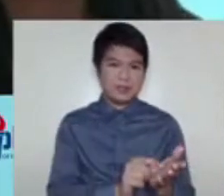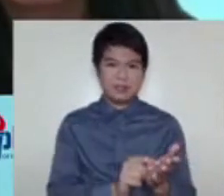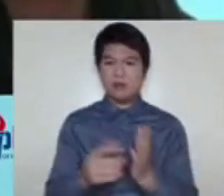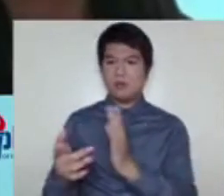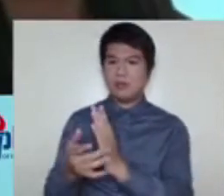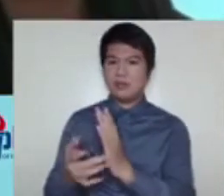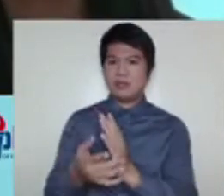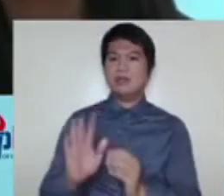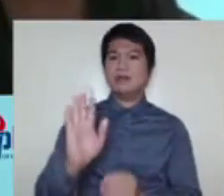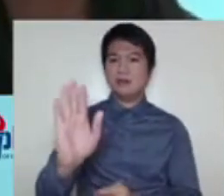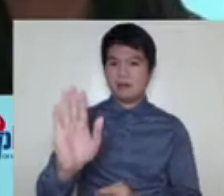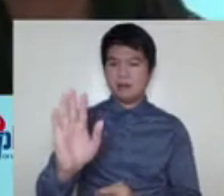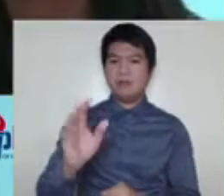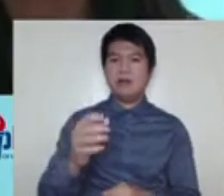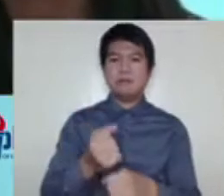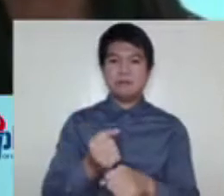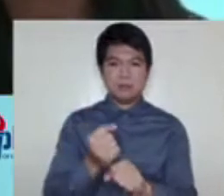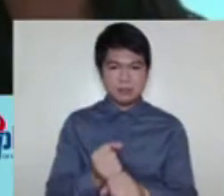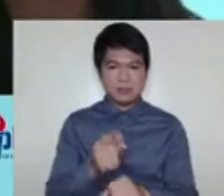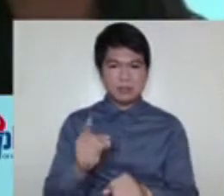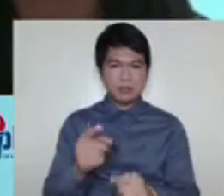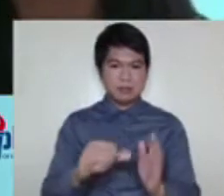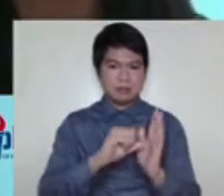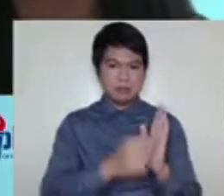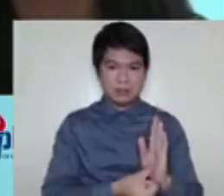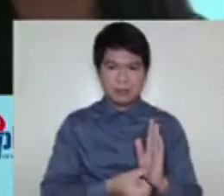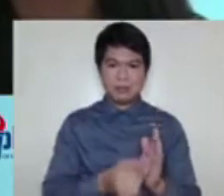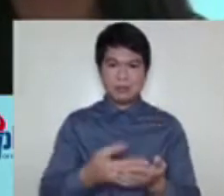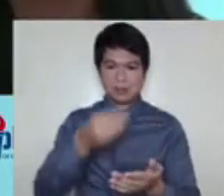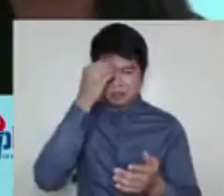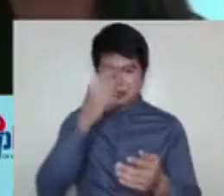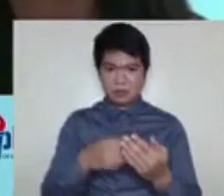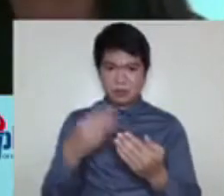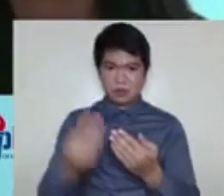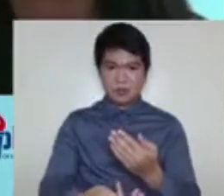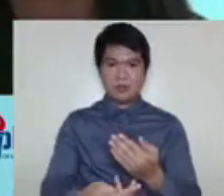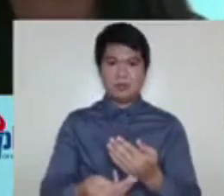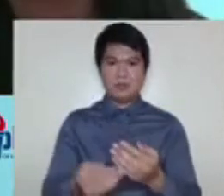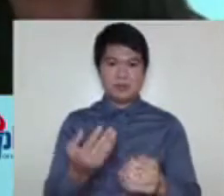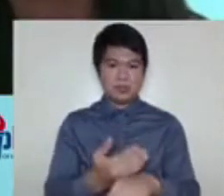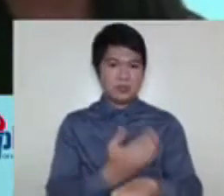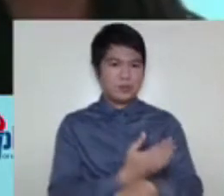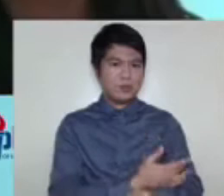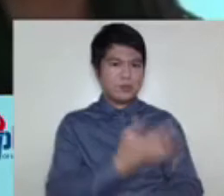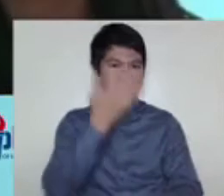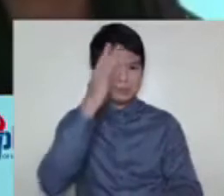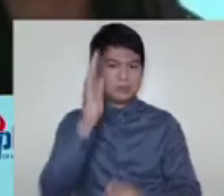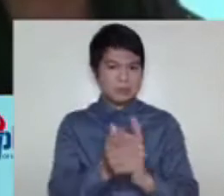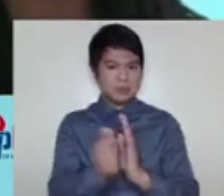the design of learning programs that develop the knowledge and skills of learners at different ability levels would be enough